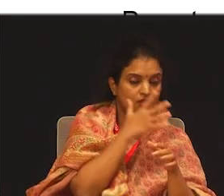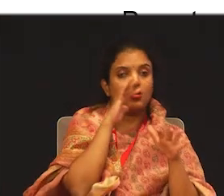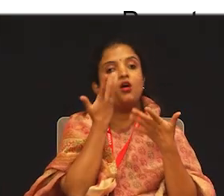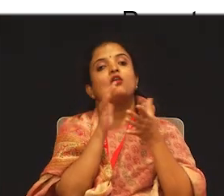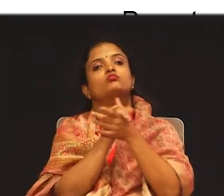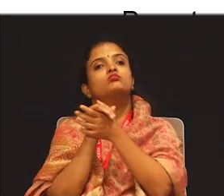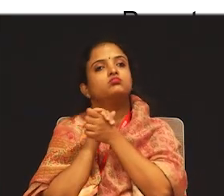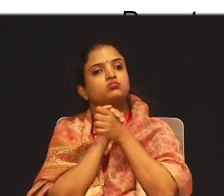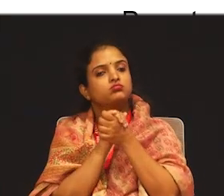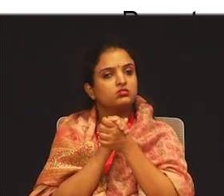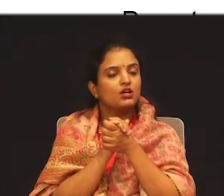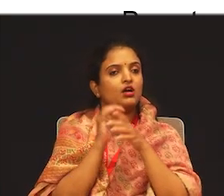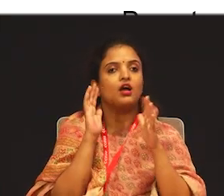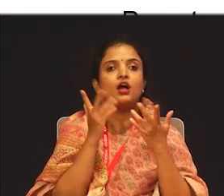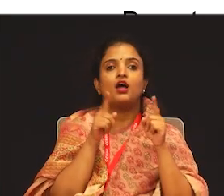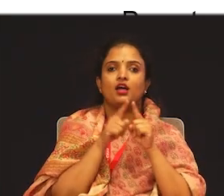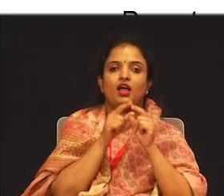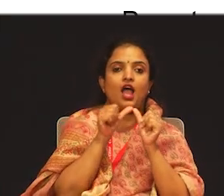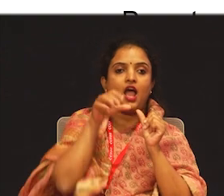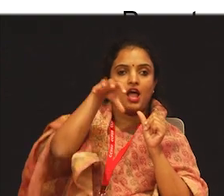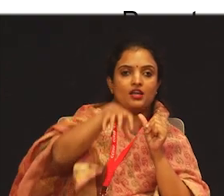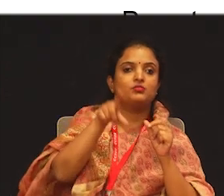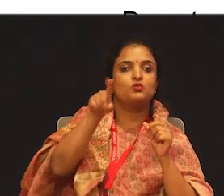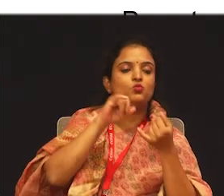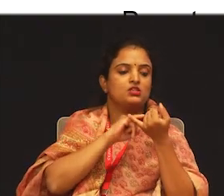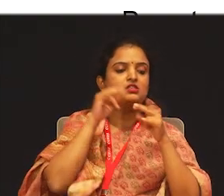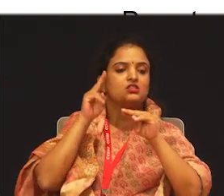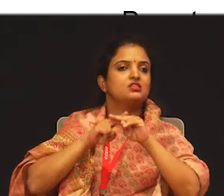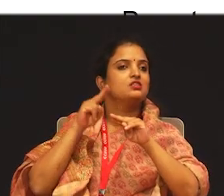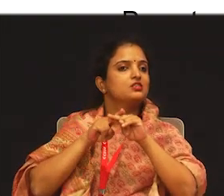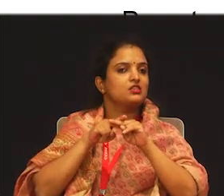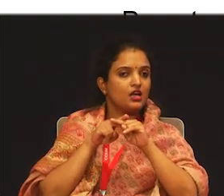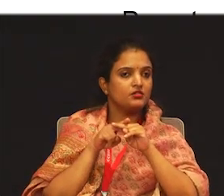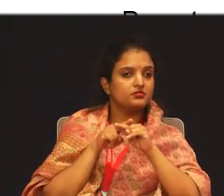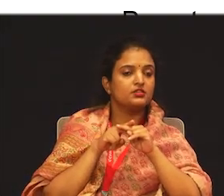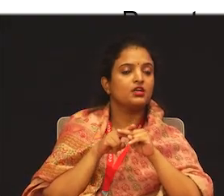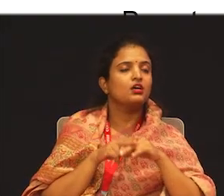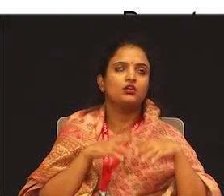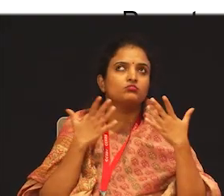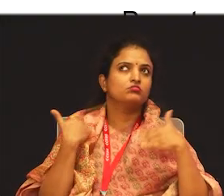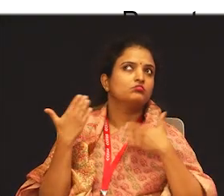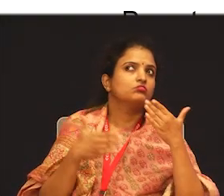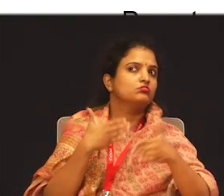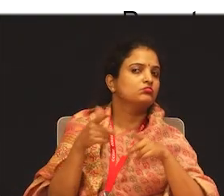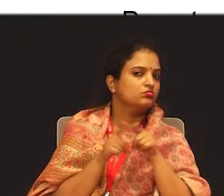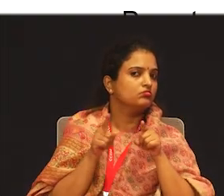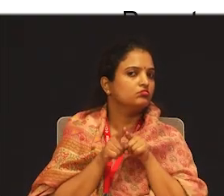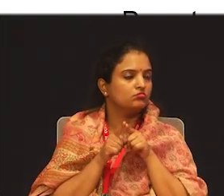administrative staff that we have in our education system. Usually, there is,